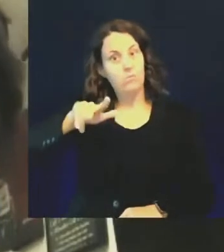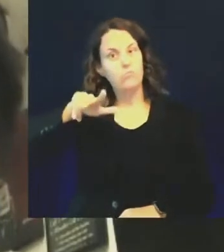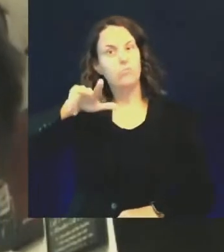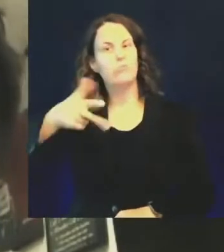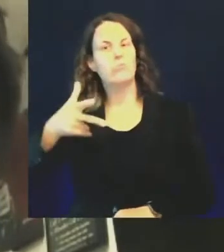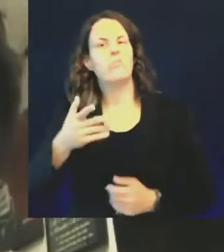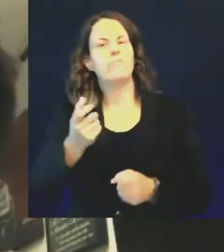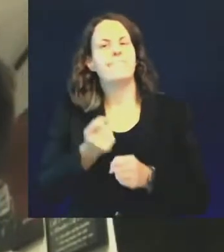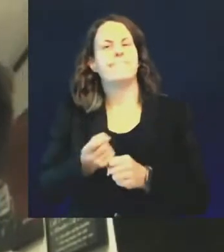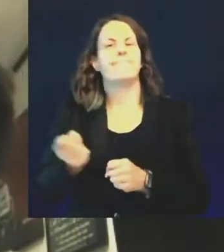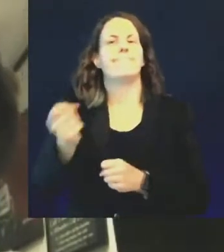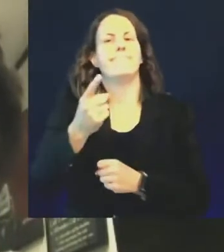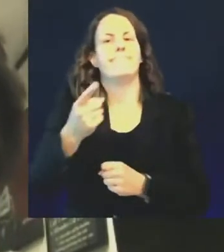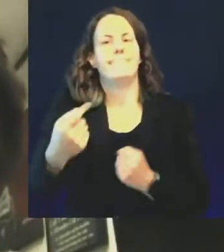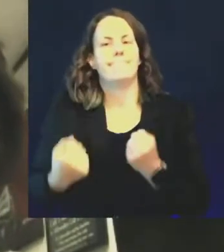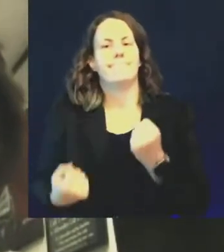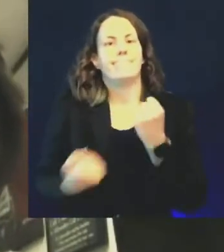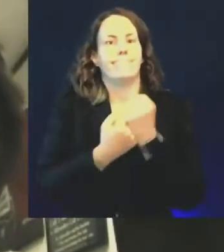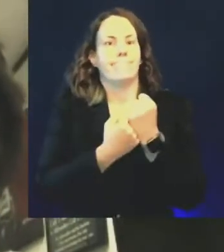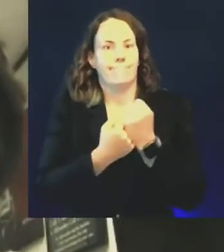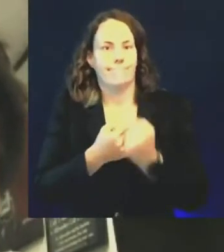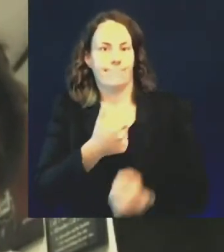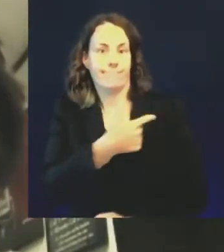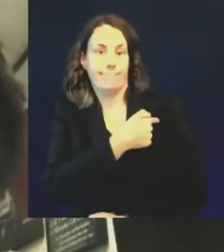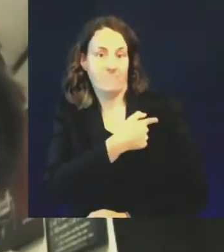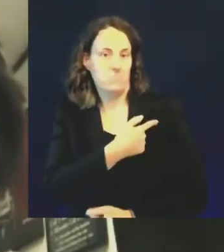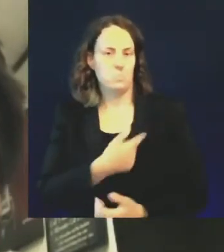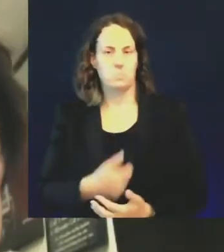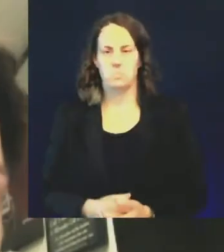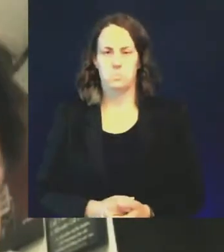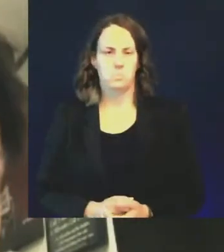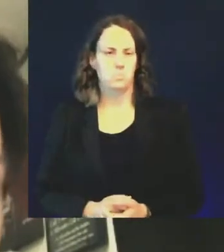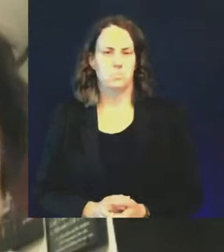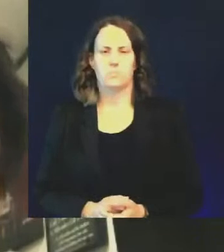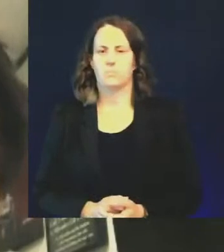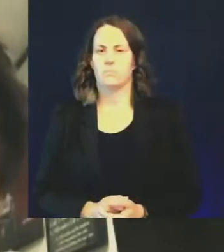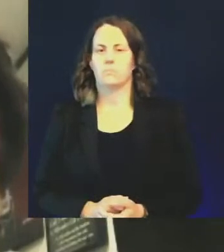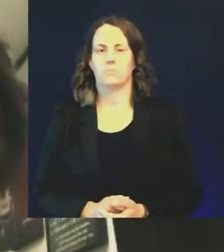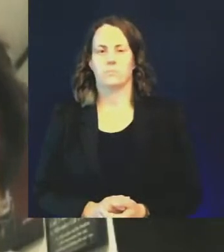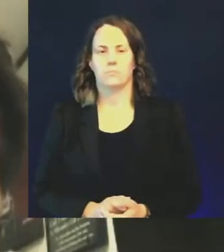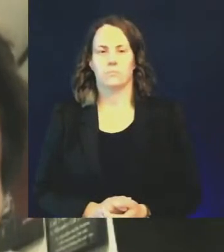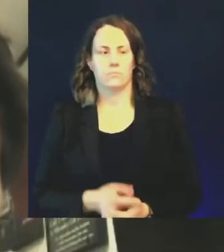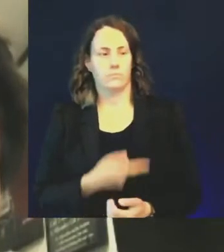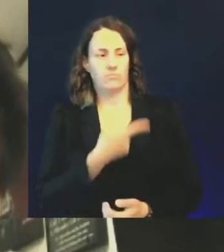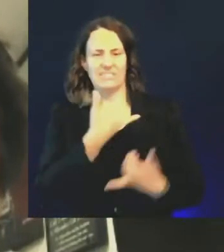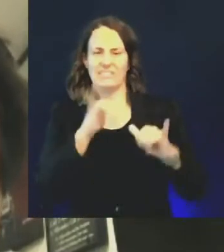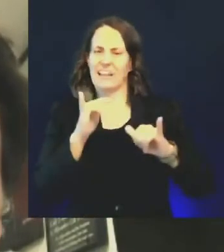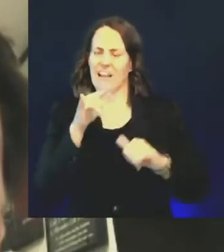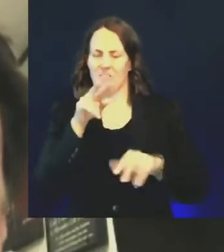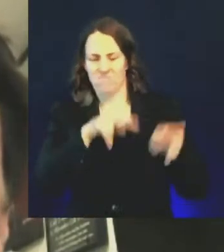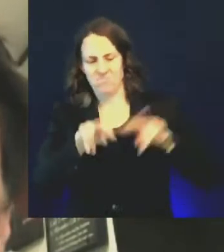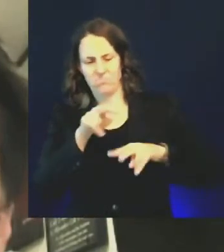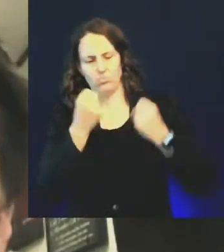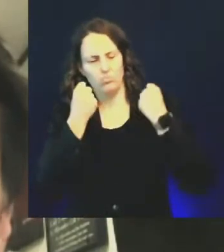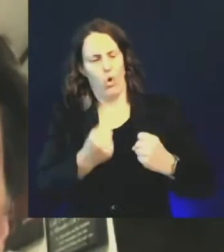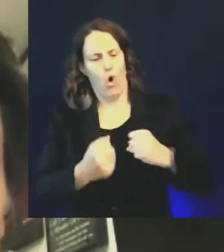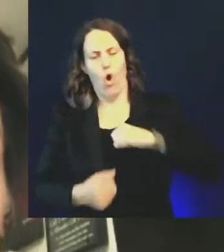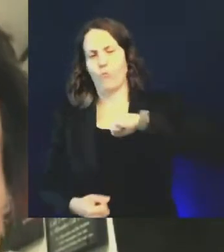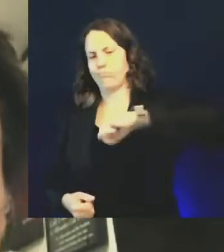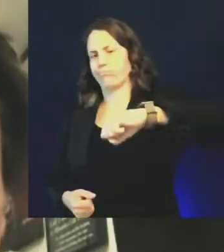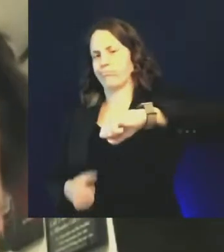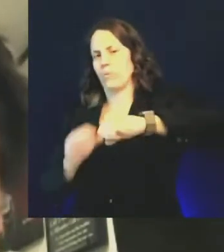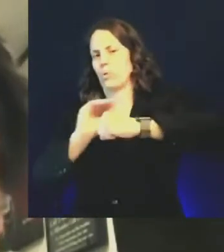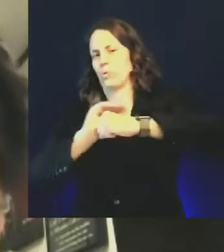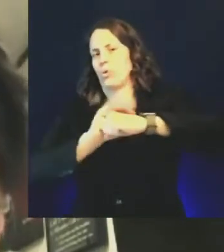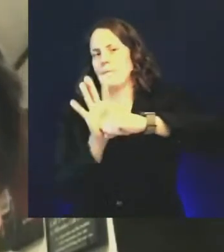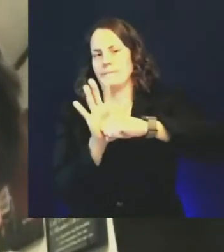of 90%. So, the way the system works is, yes, we do research. We want to be